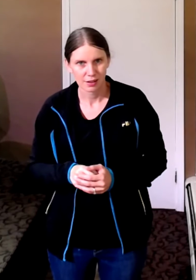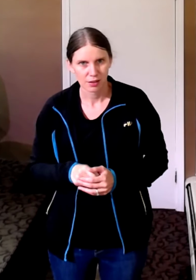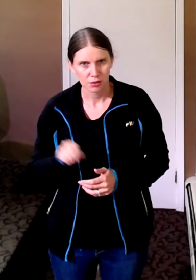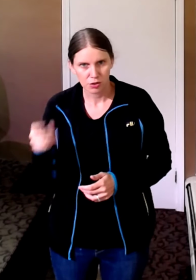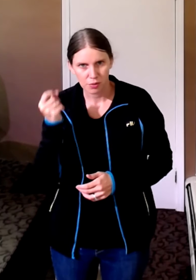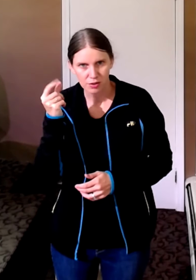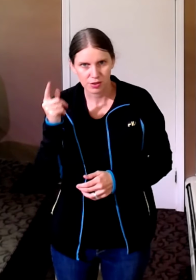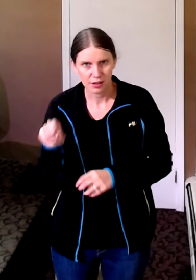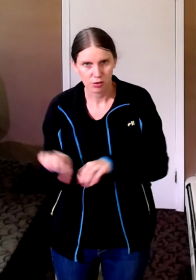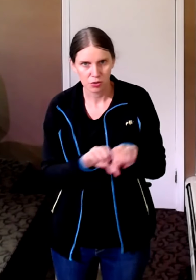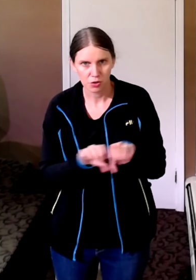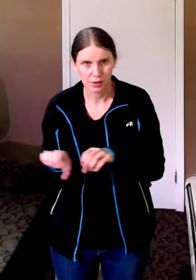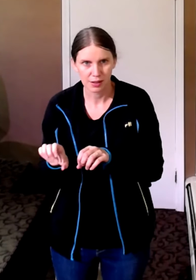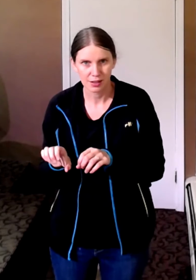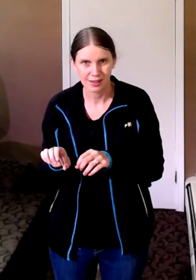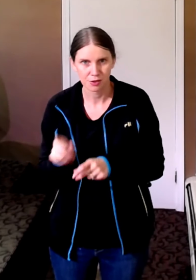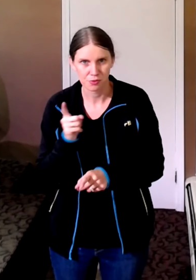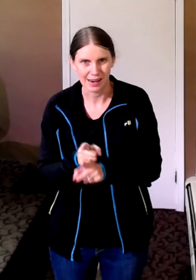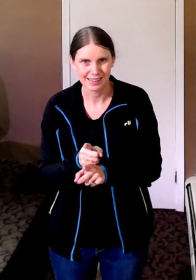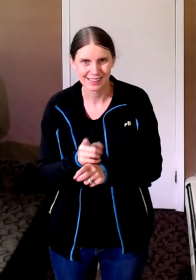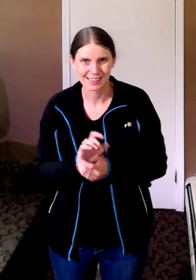where you can actually get it.